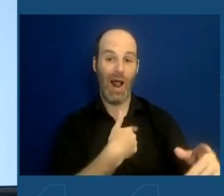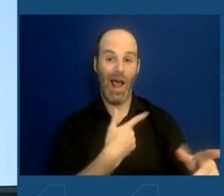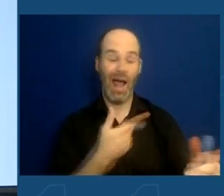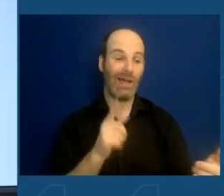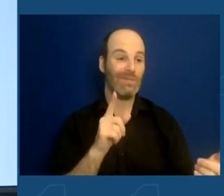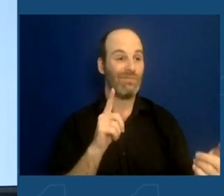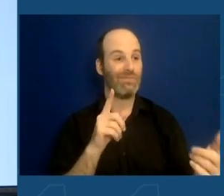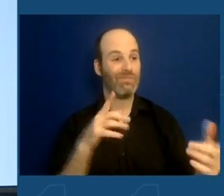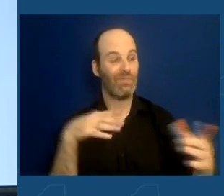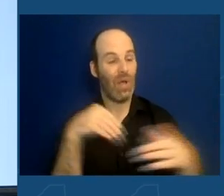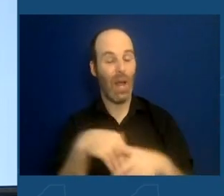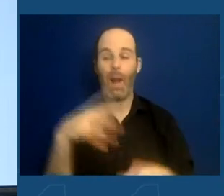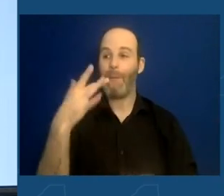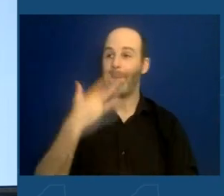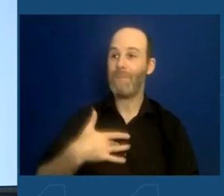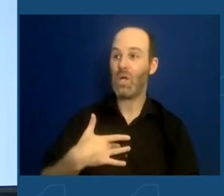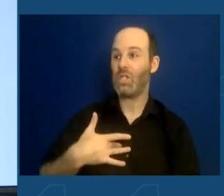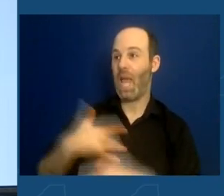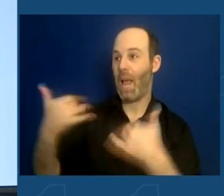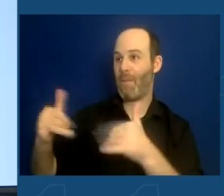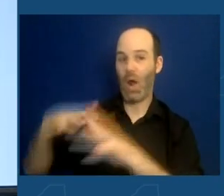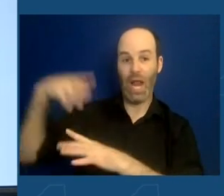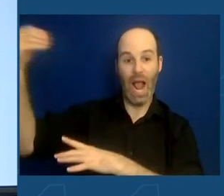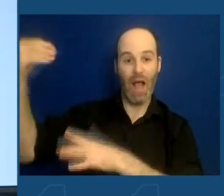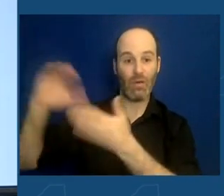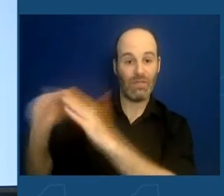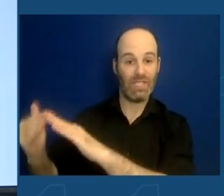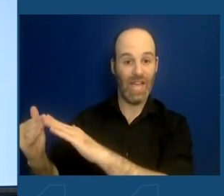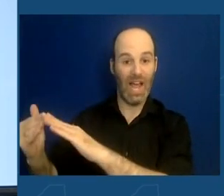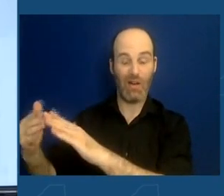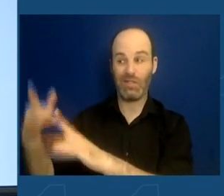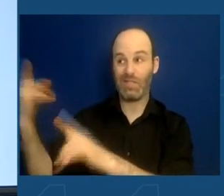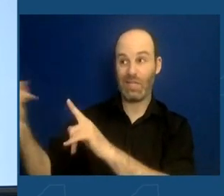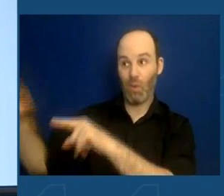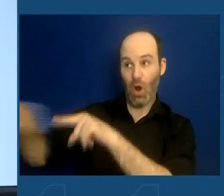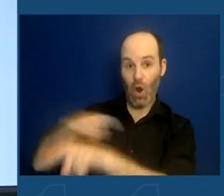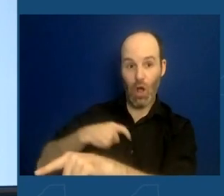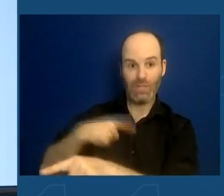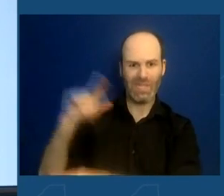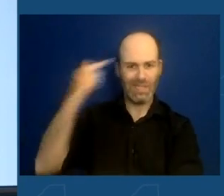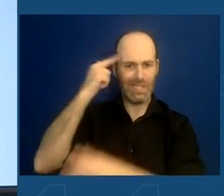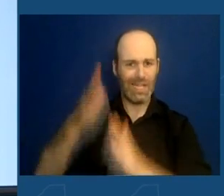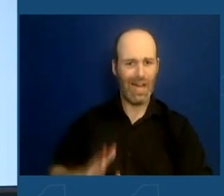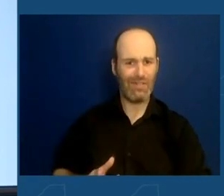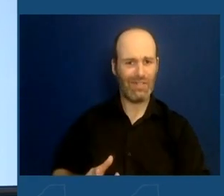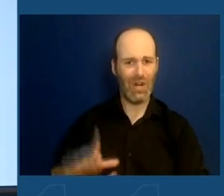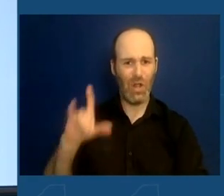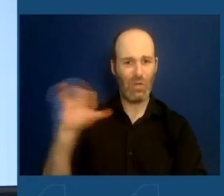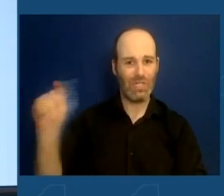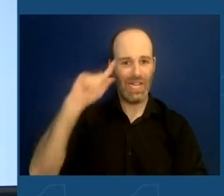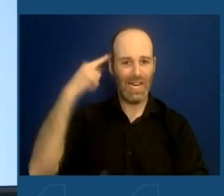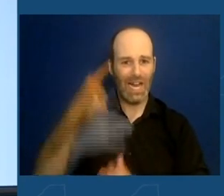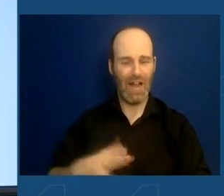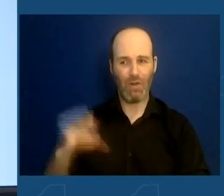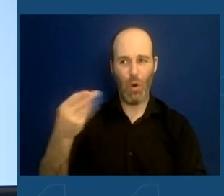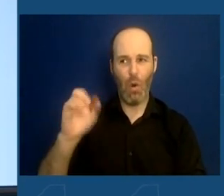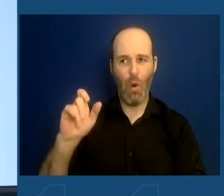I get a call, and it's Lieutenant Governor Hochul. And I said, hello. And she said,